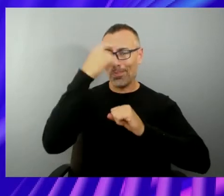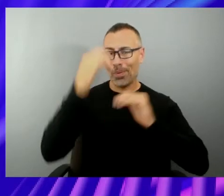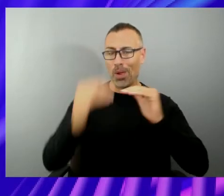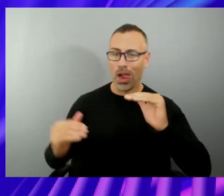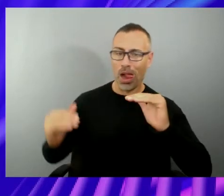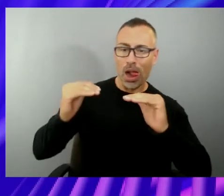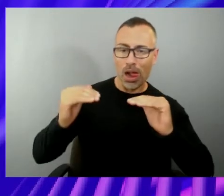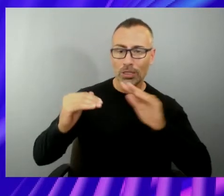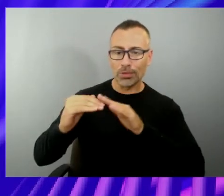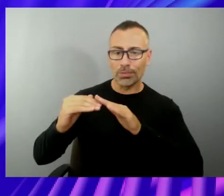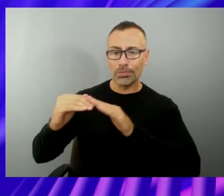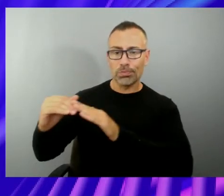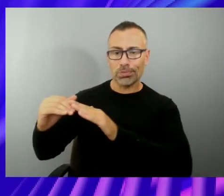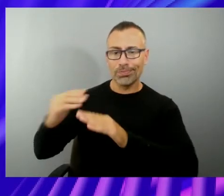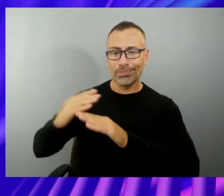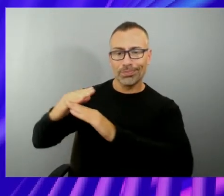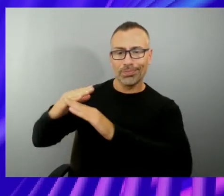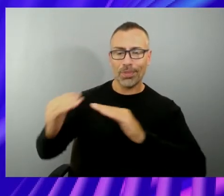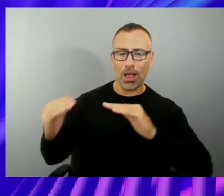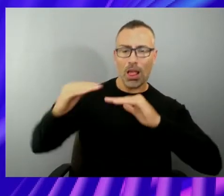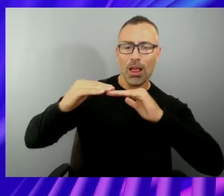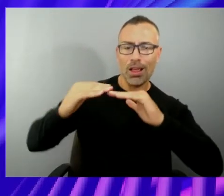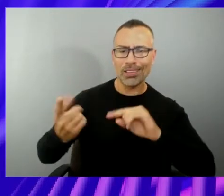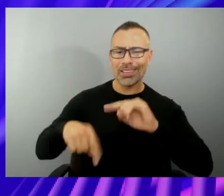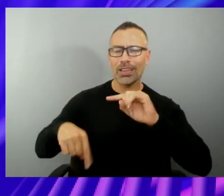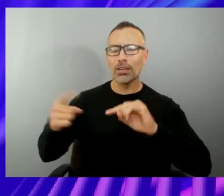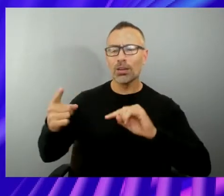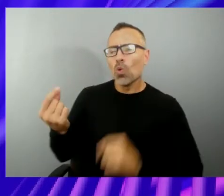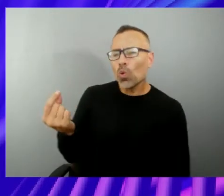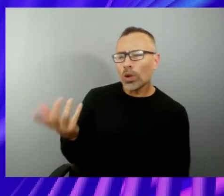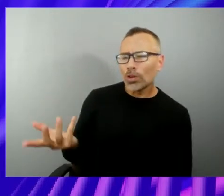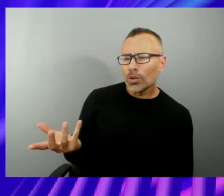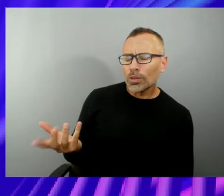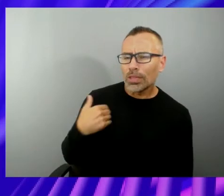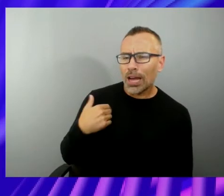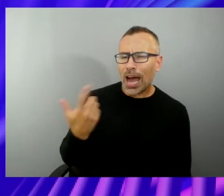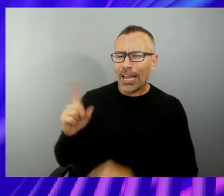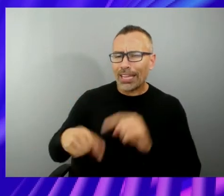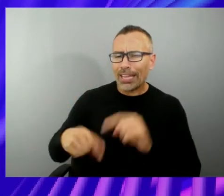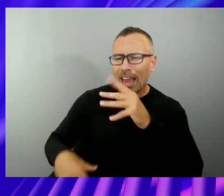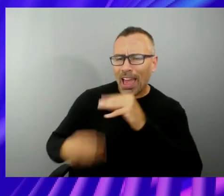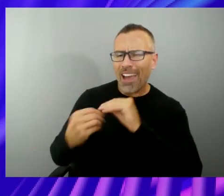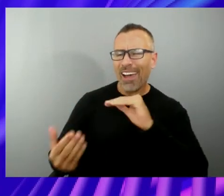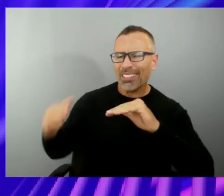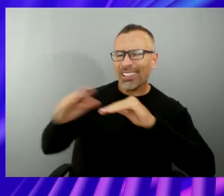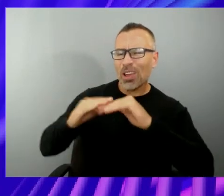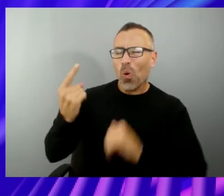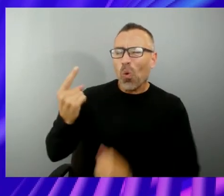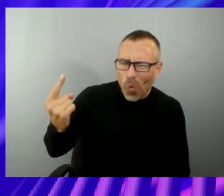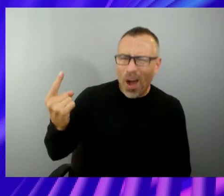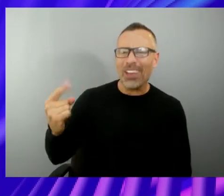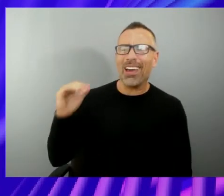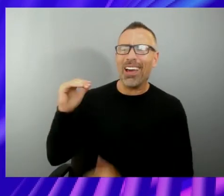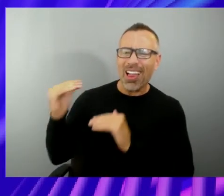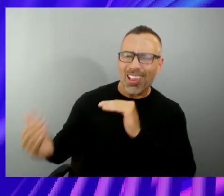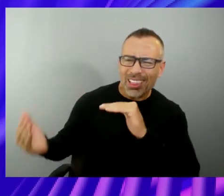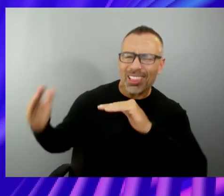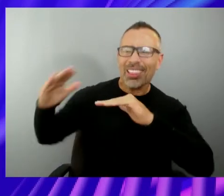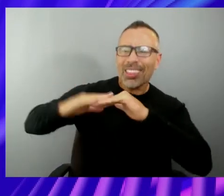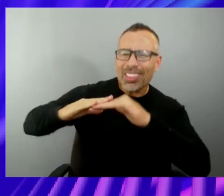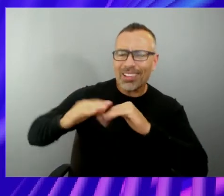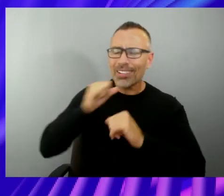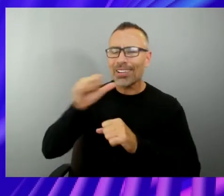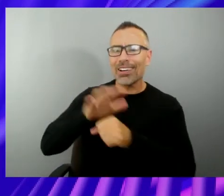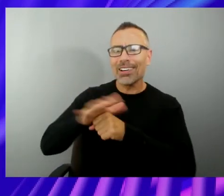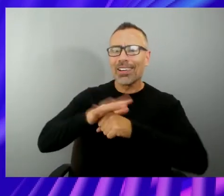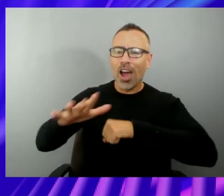that? How do I approach it when it won't physically, like just one of the layers won't fit onto the GPU memory?